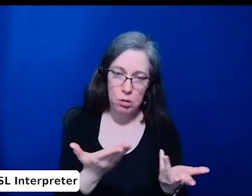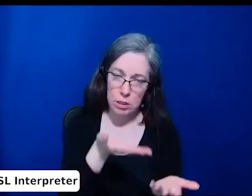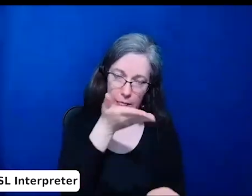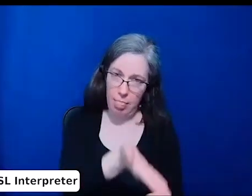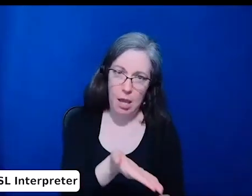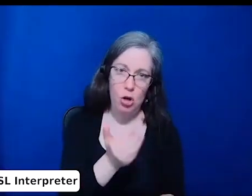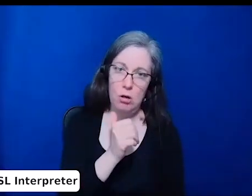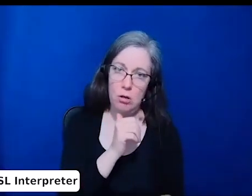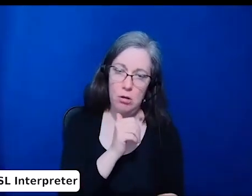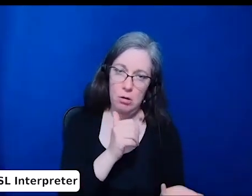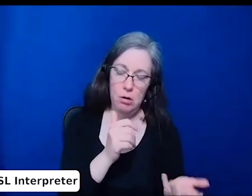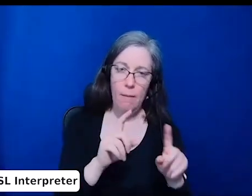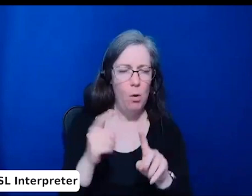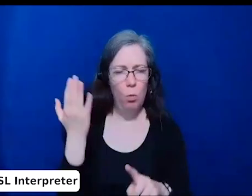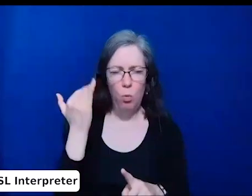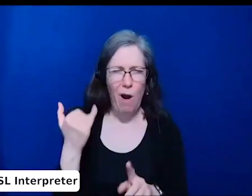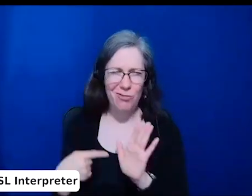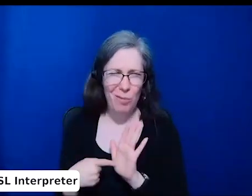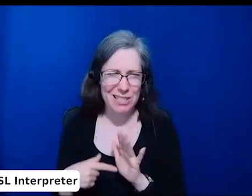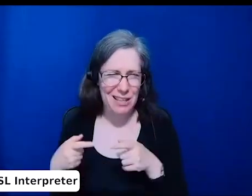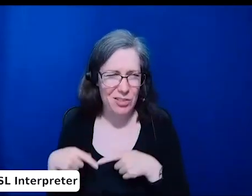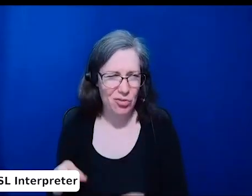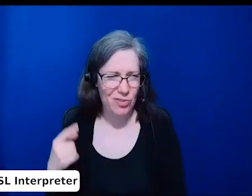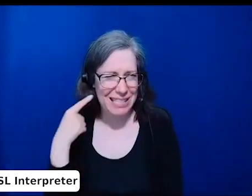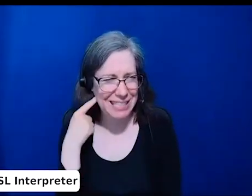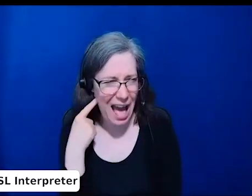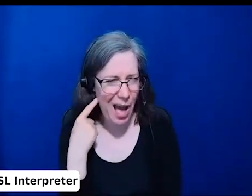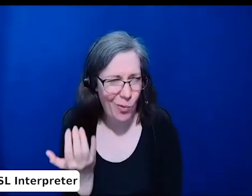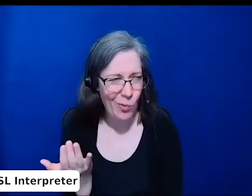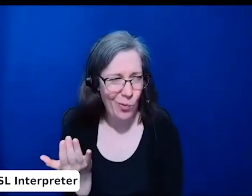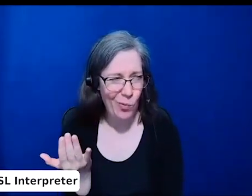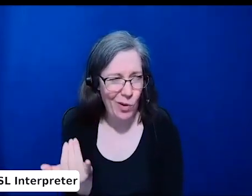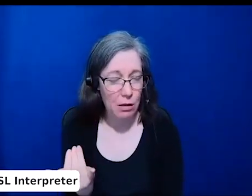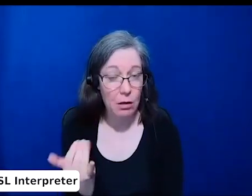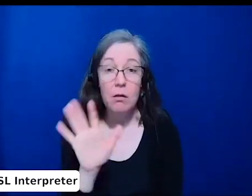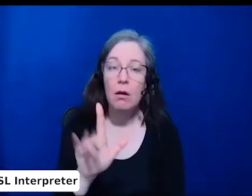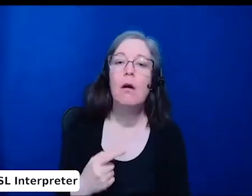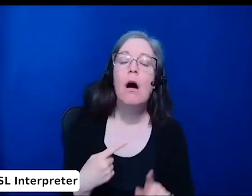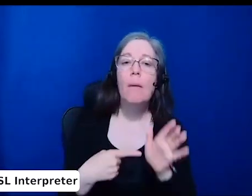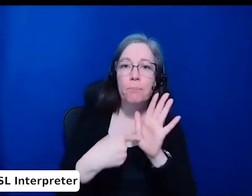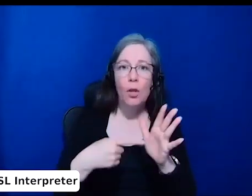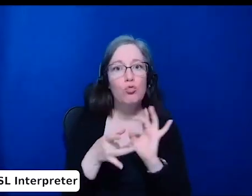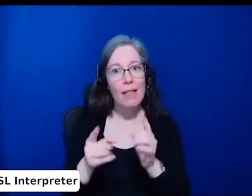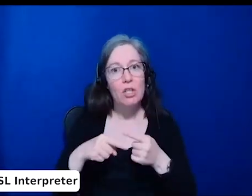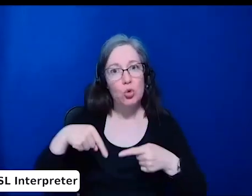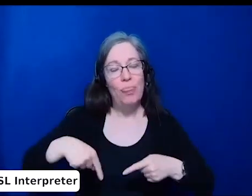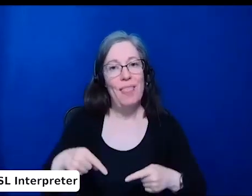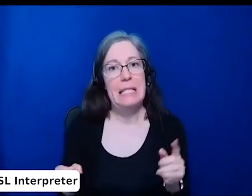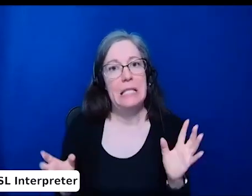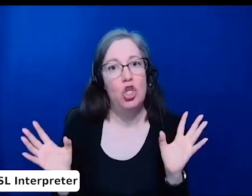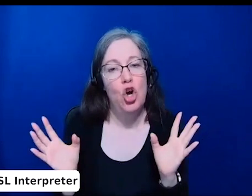actually very compelling reasons. The one most relevant to perhaps this conference is going to be that